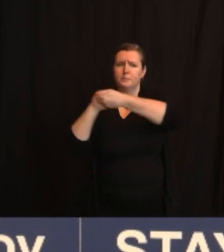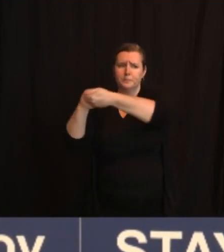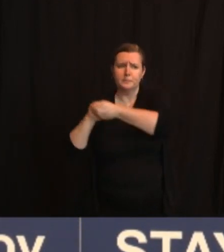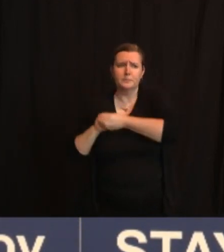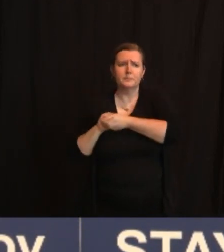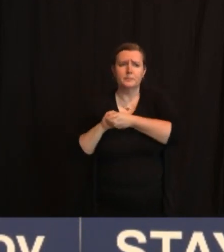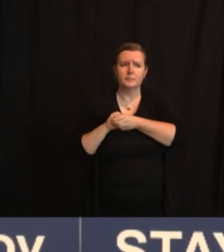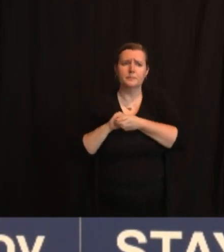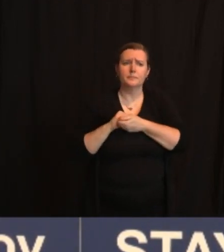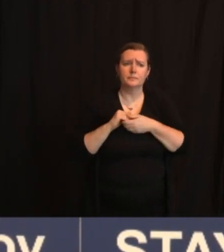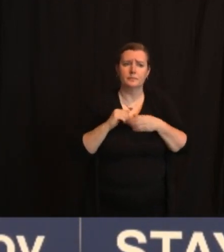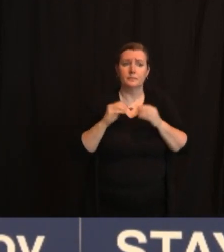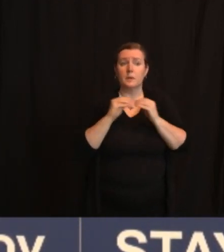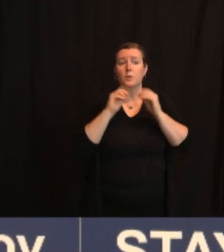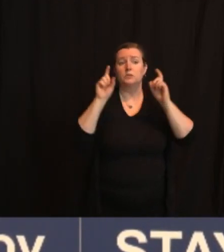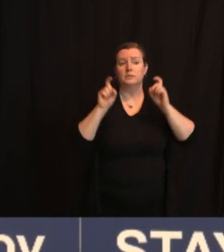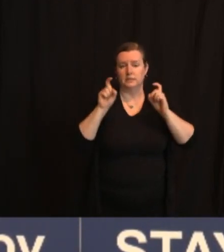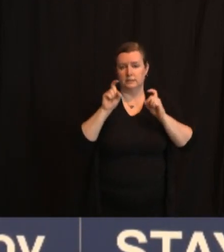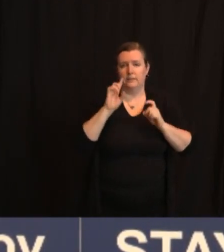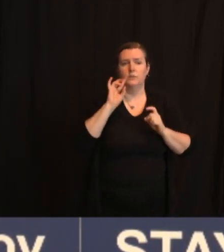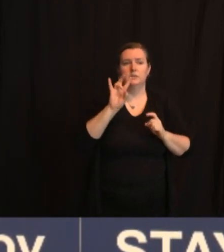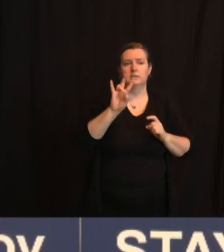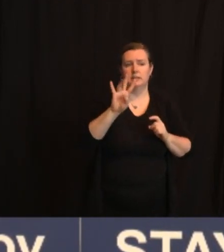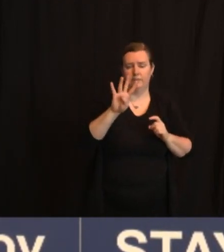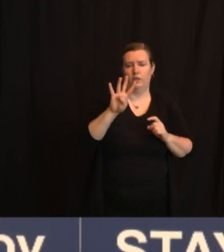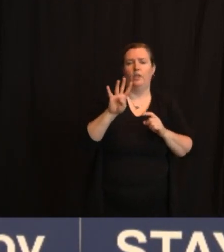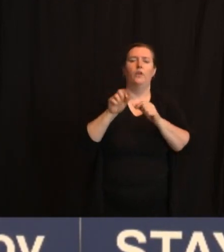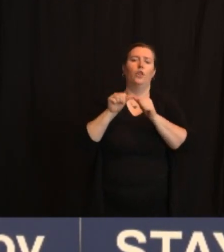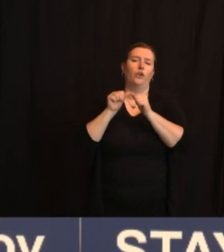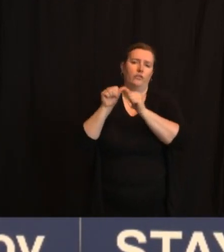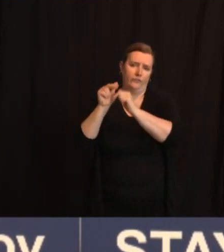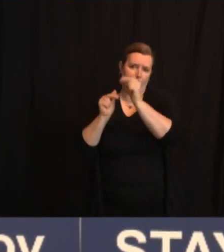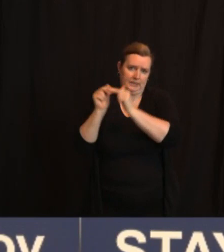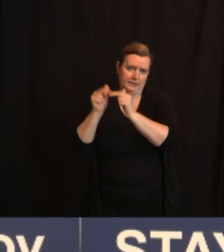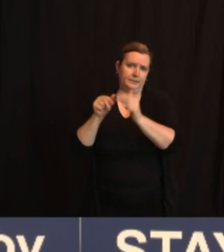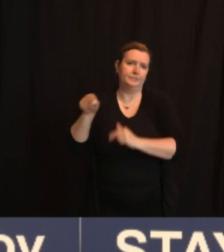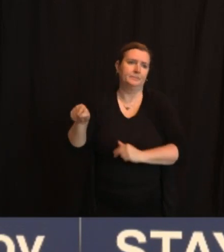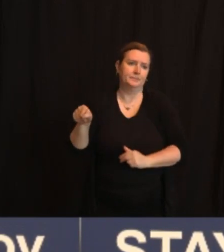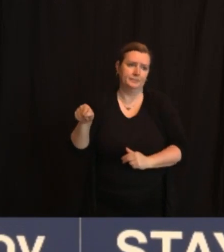care facilities, over 10,000 residents, and